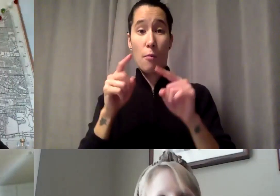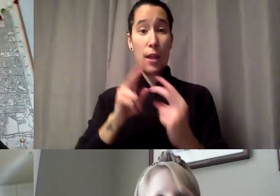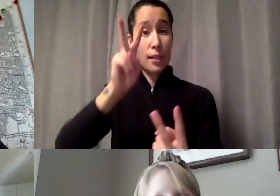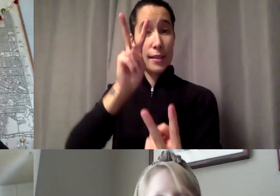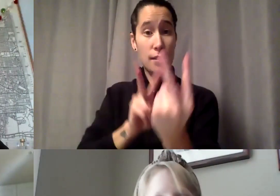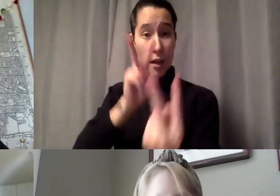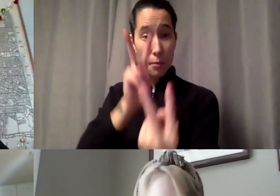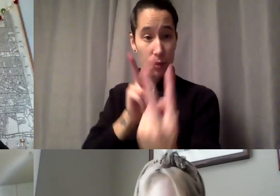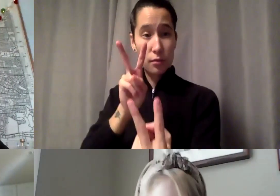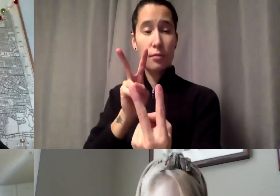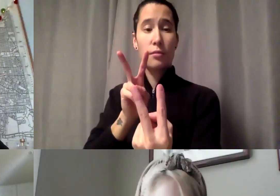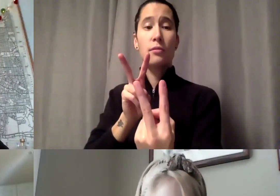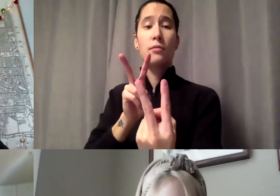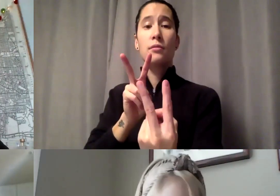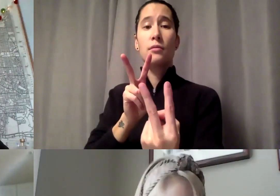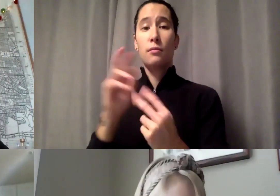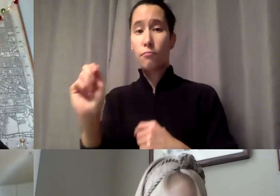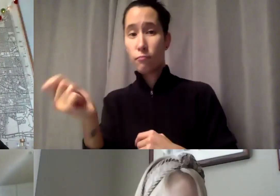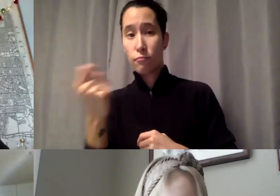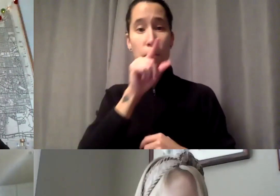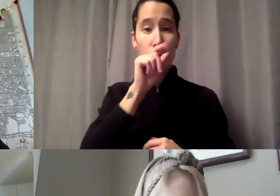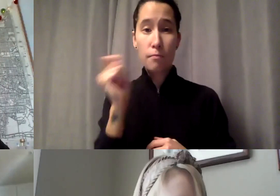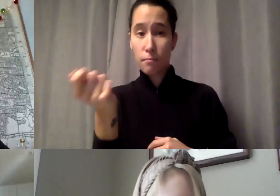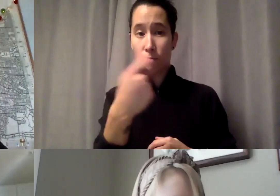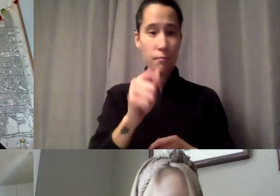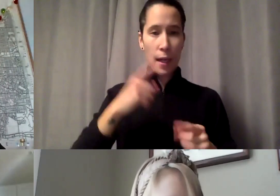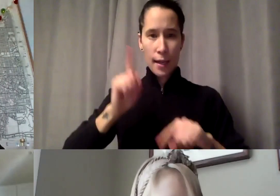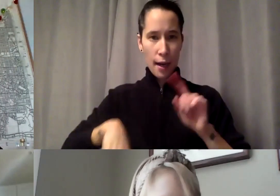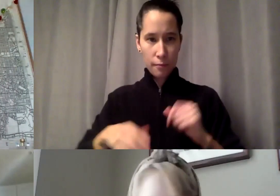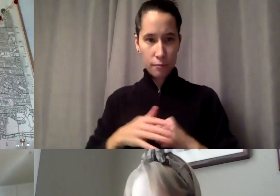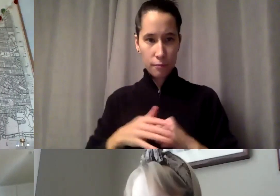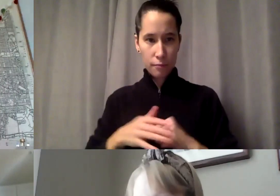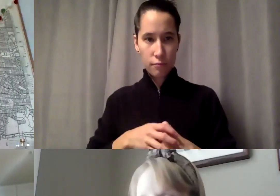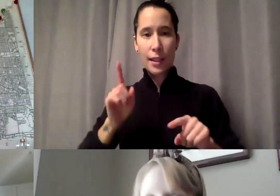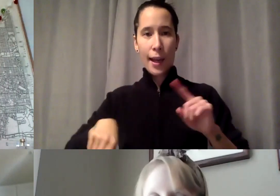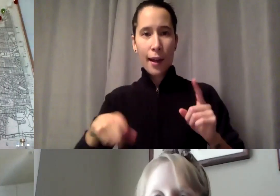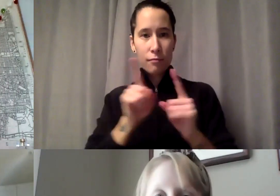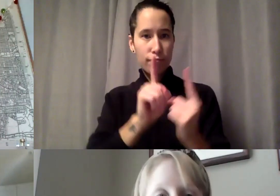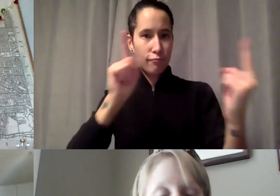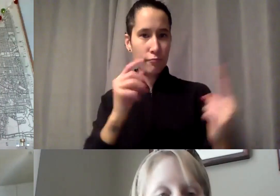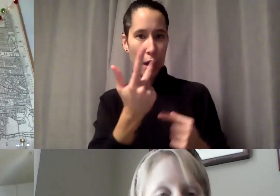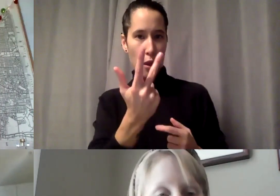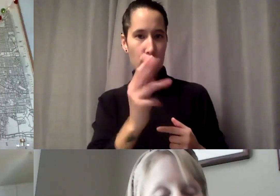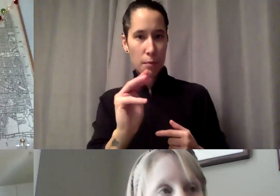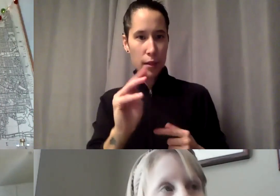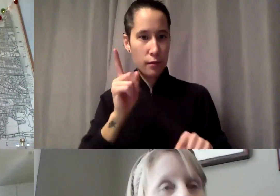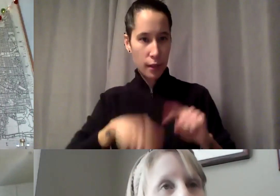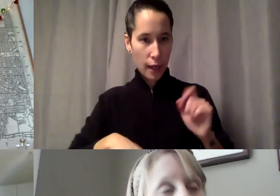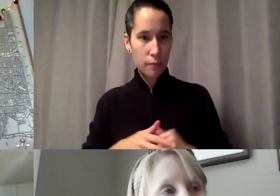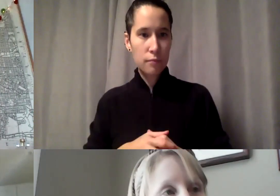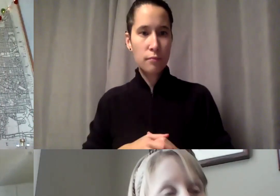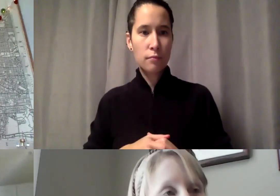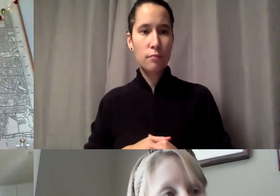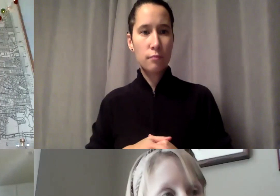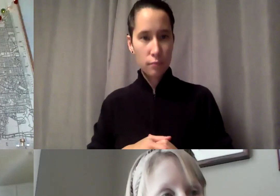doubles badminton right now because I can't maintain physical distance. And we don't, and right now that